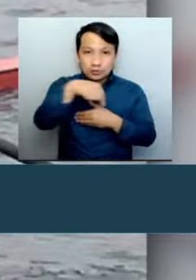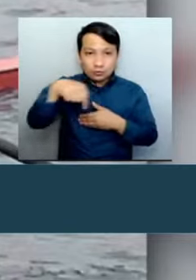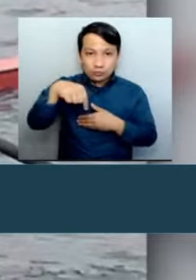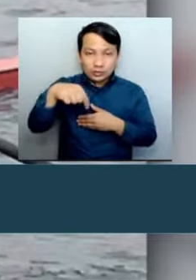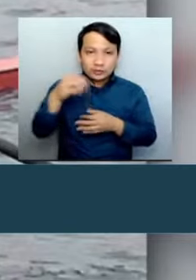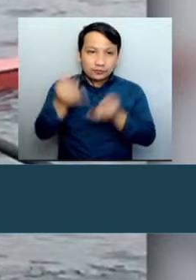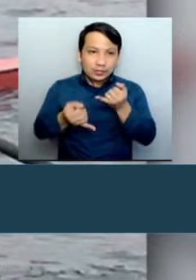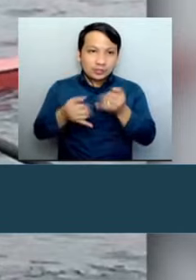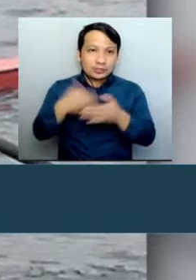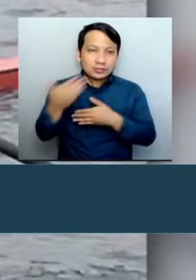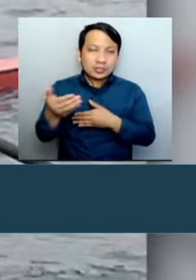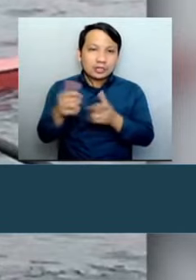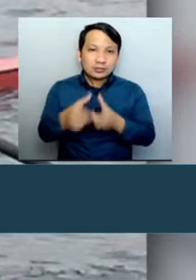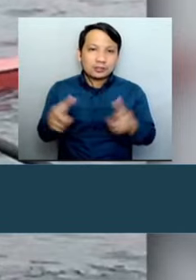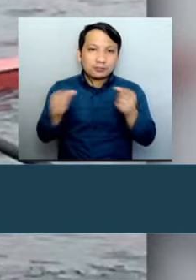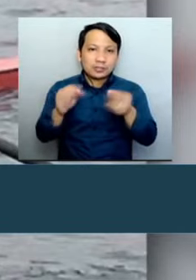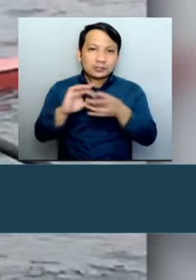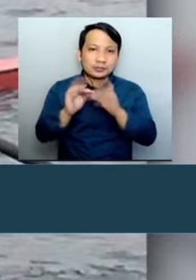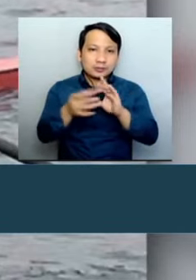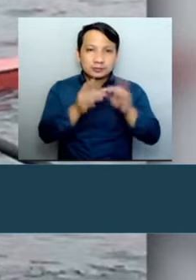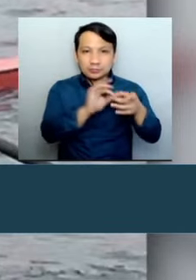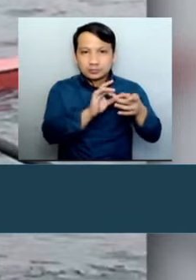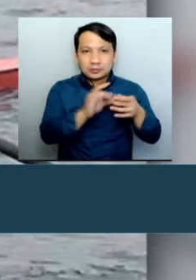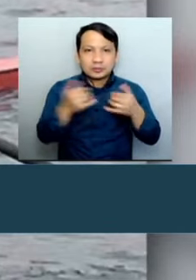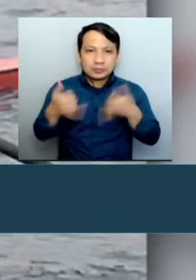Tokyo Games.